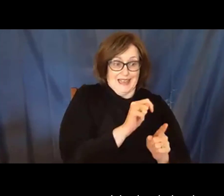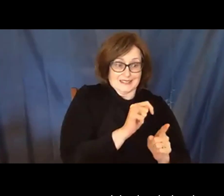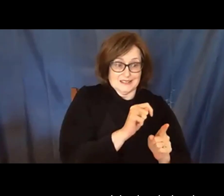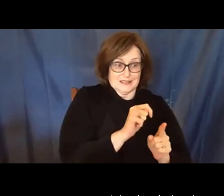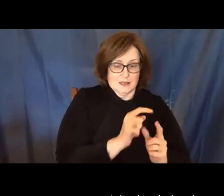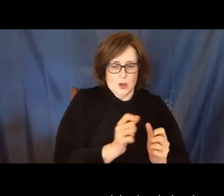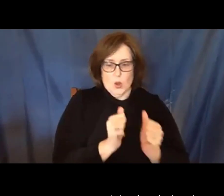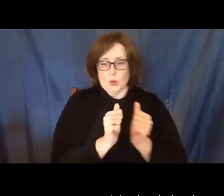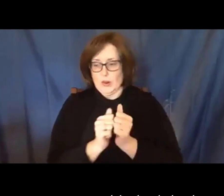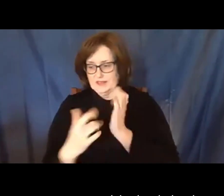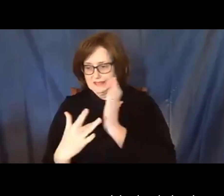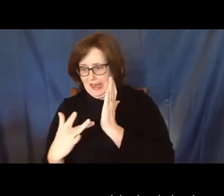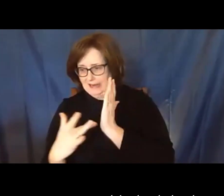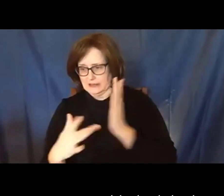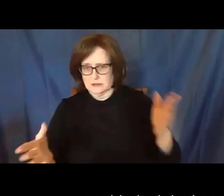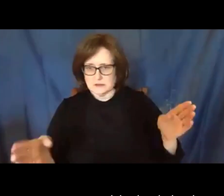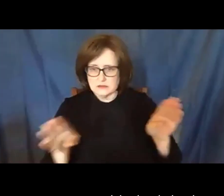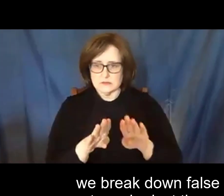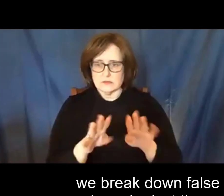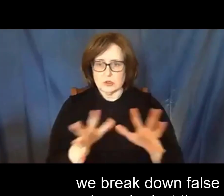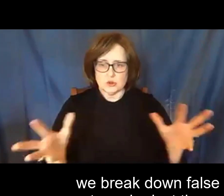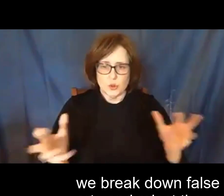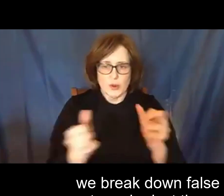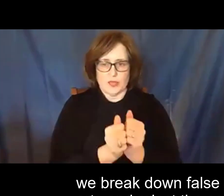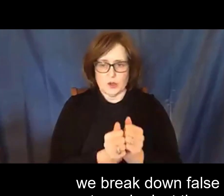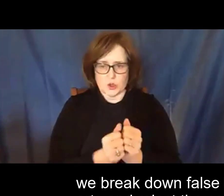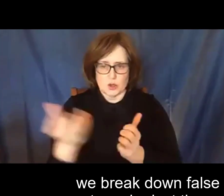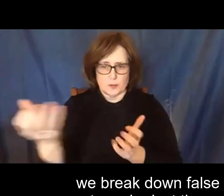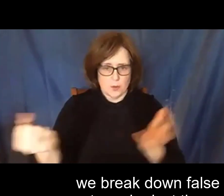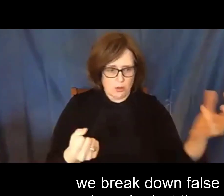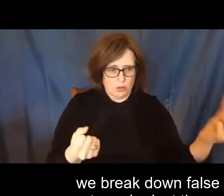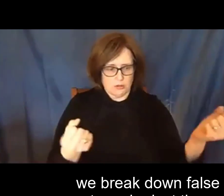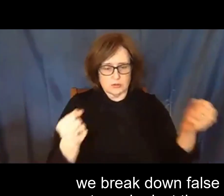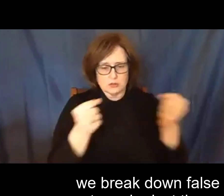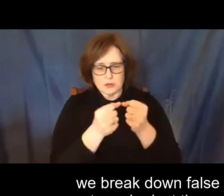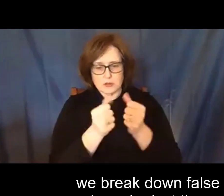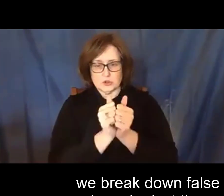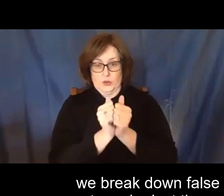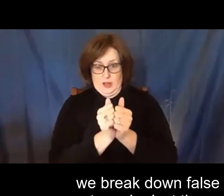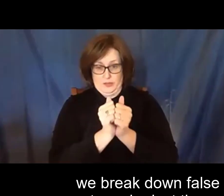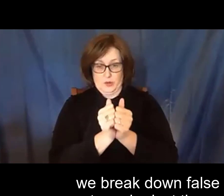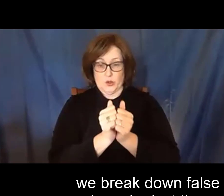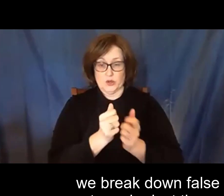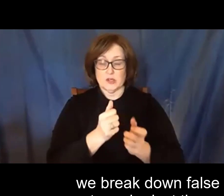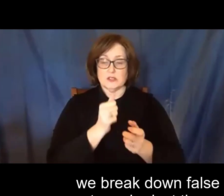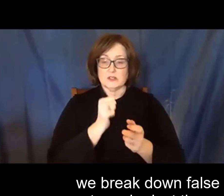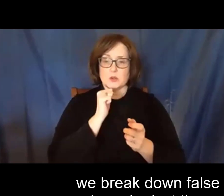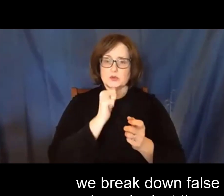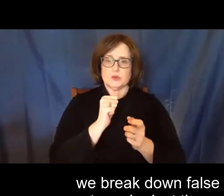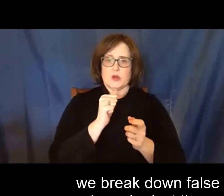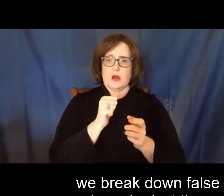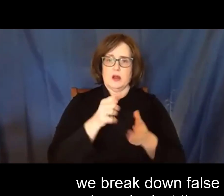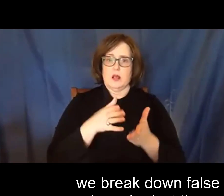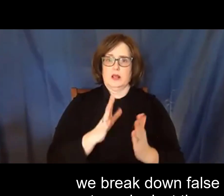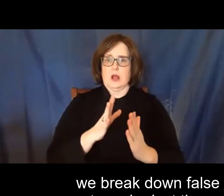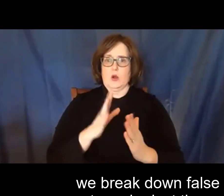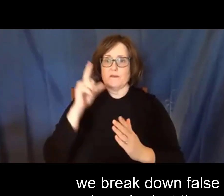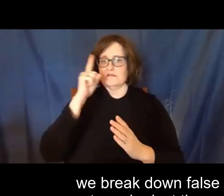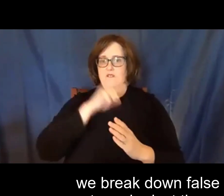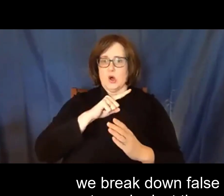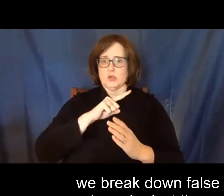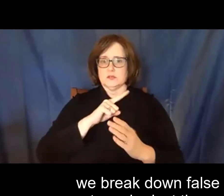knowledge accessible and equitable. We break down false boundaries between the arts and reject